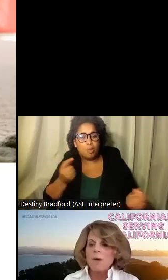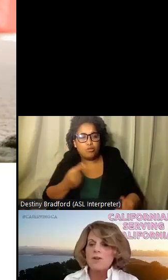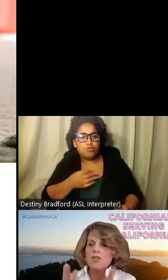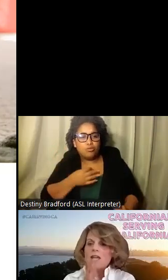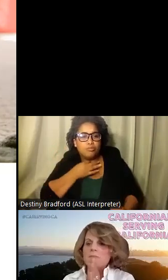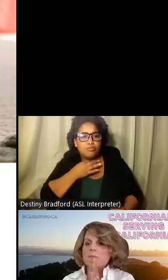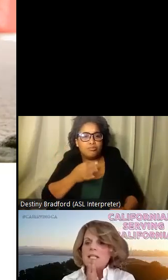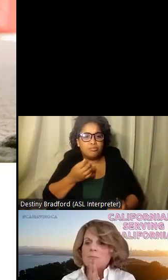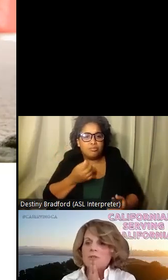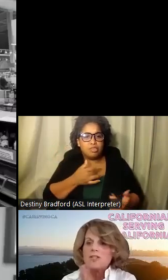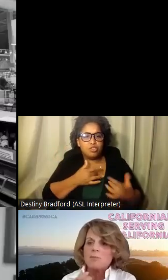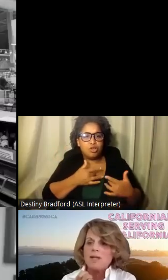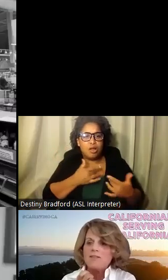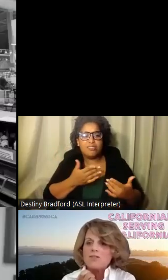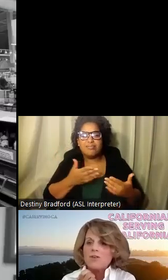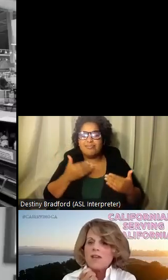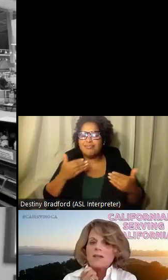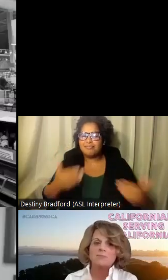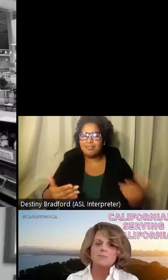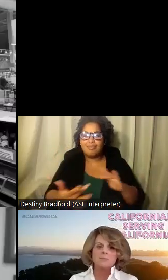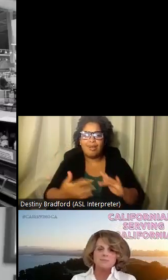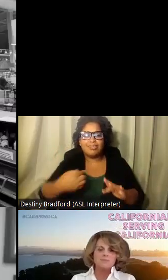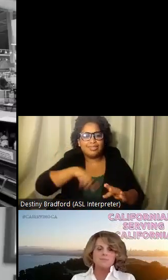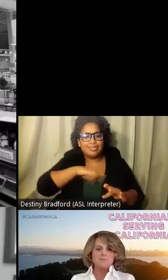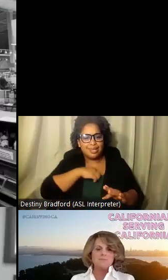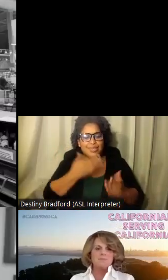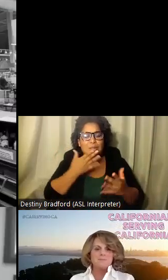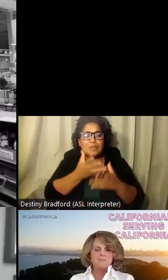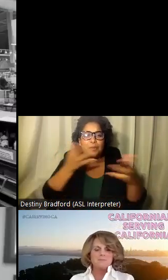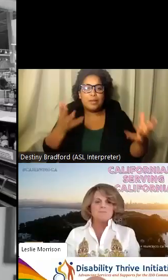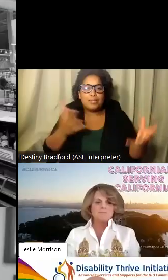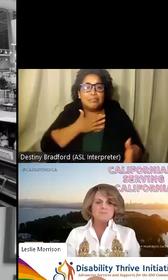Thank you so much, and please participate in the survey.